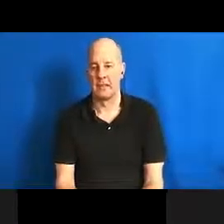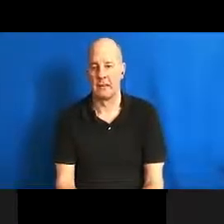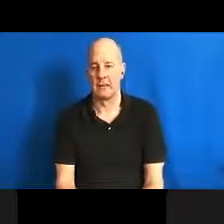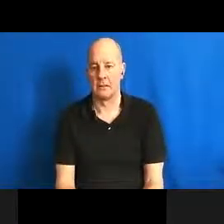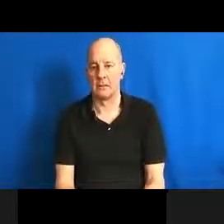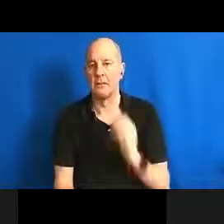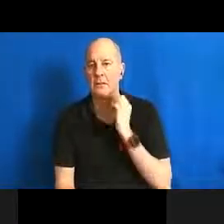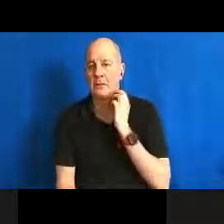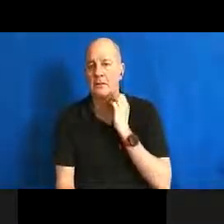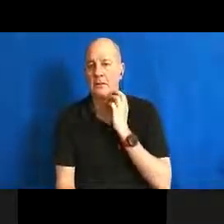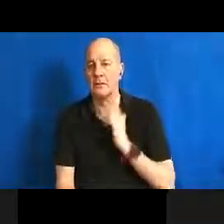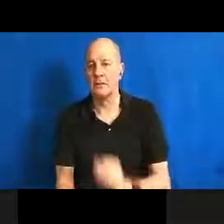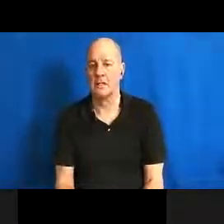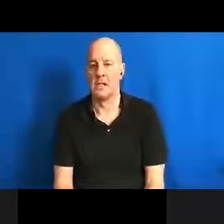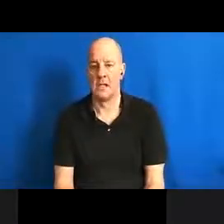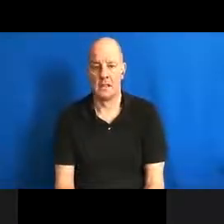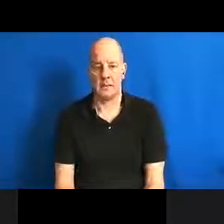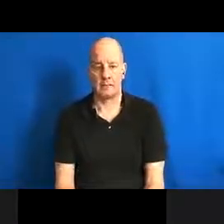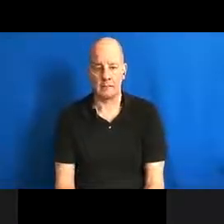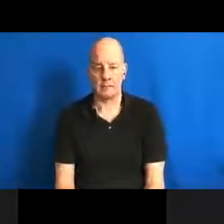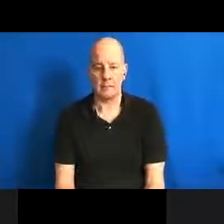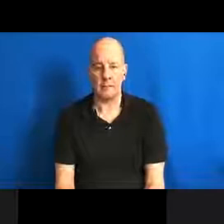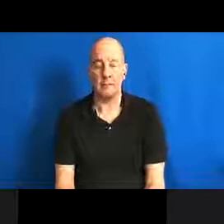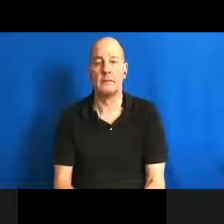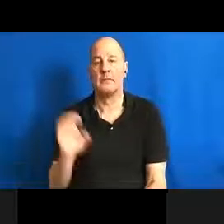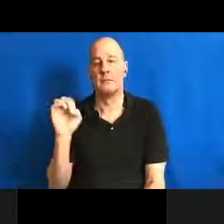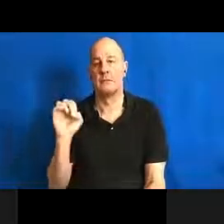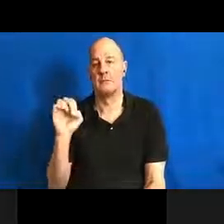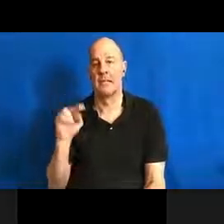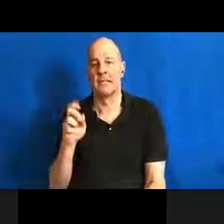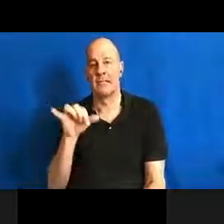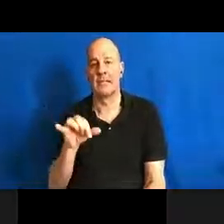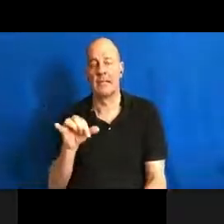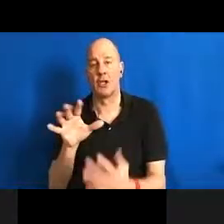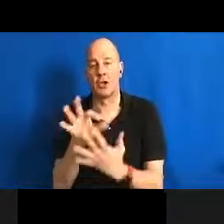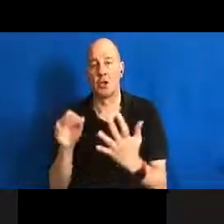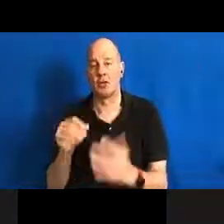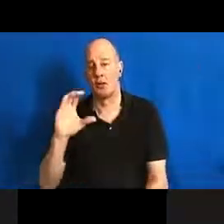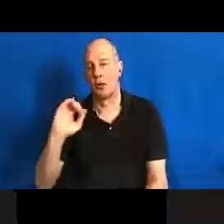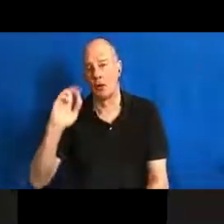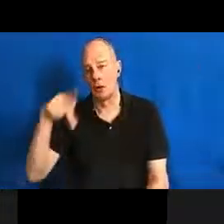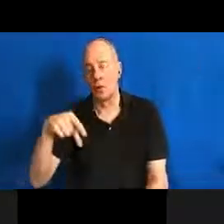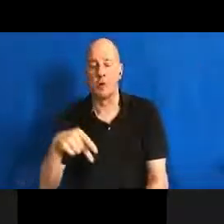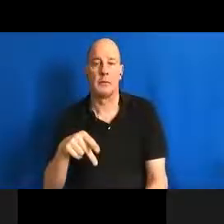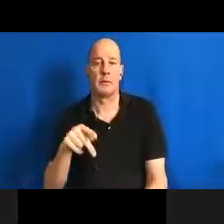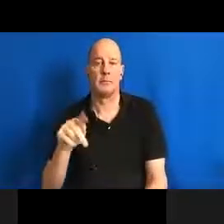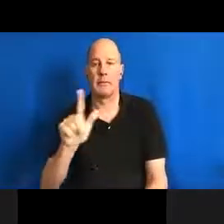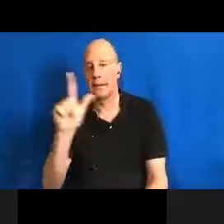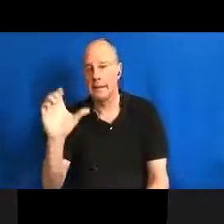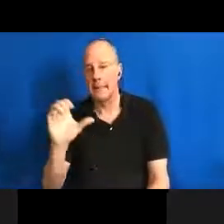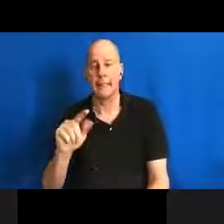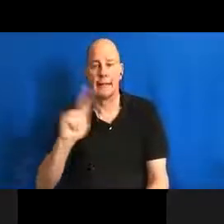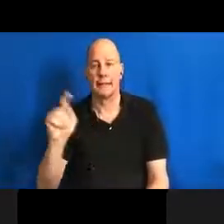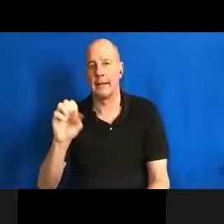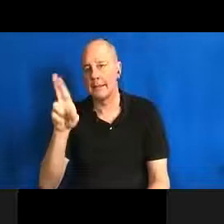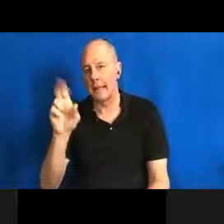Okay, so so the entity choices for the cakes could be corporations or LLCs. The tax status, the